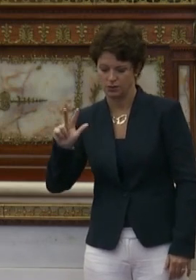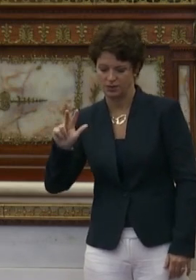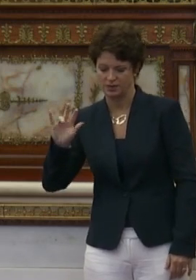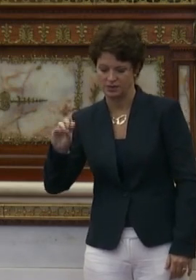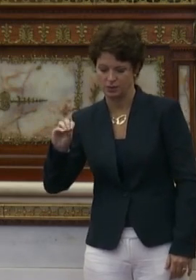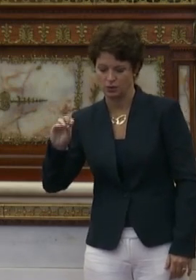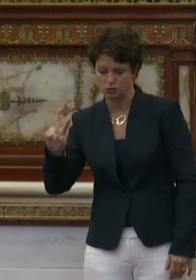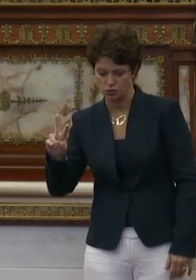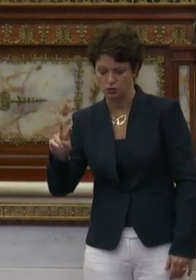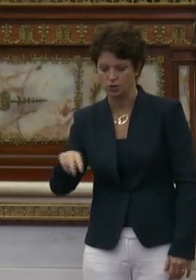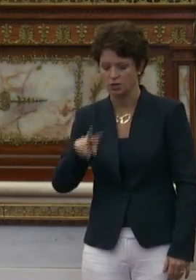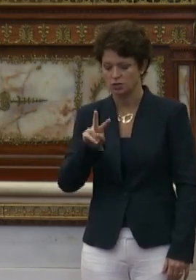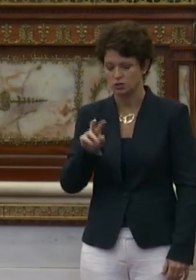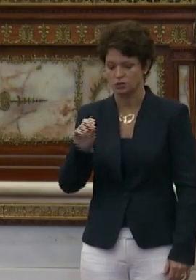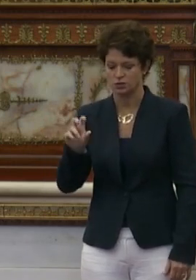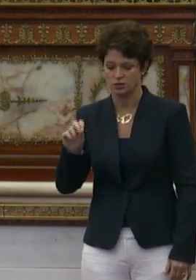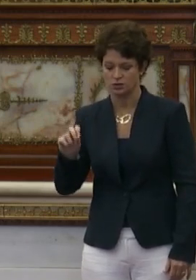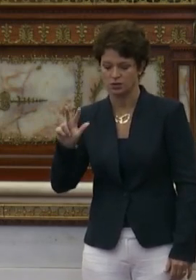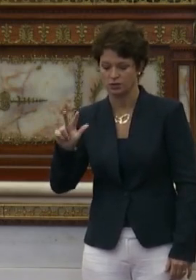200302,